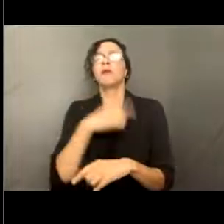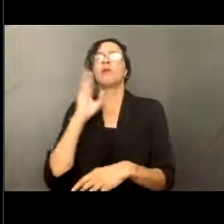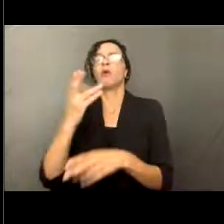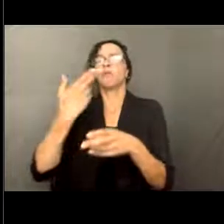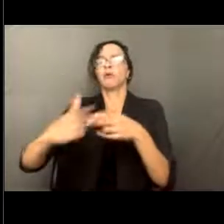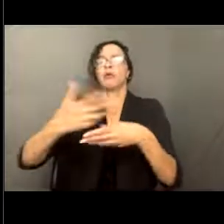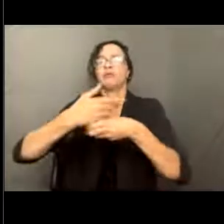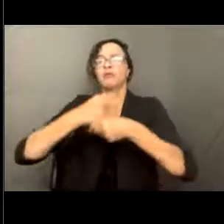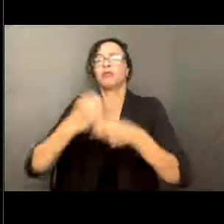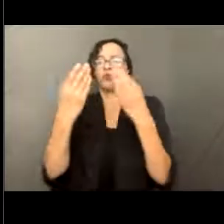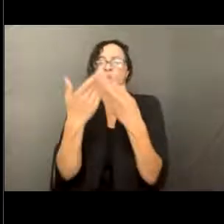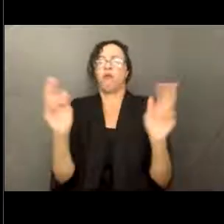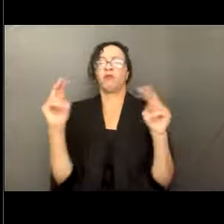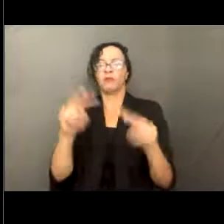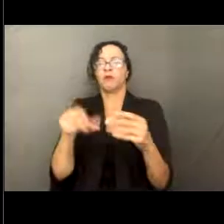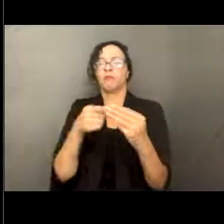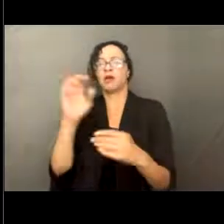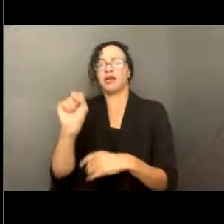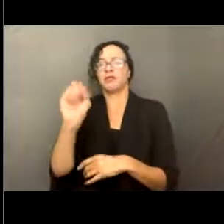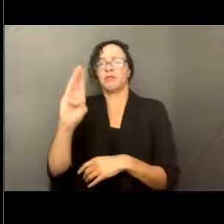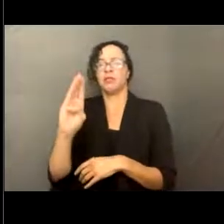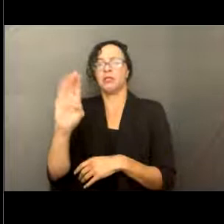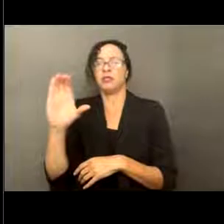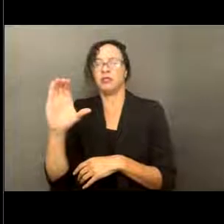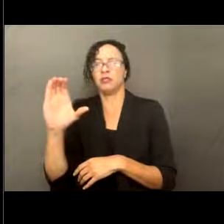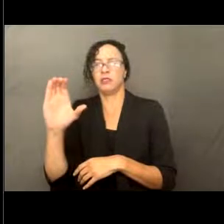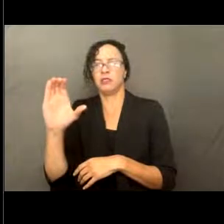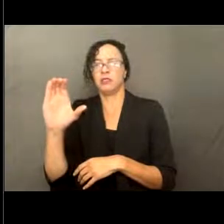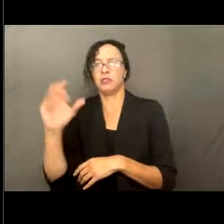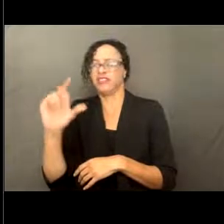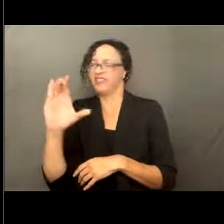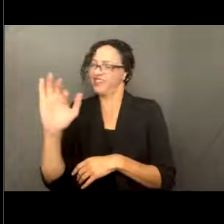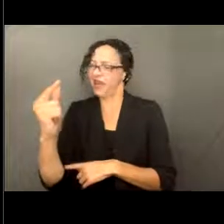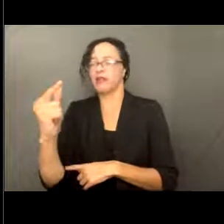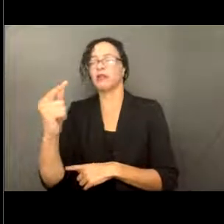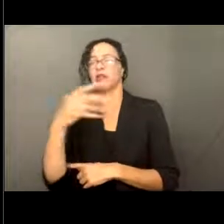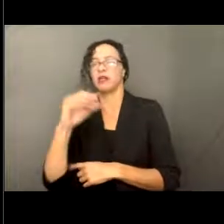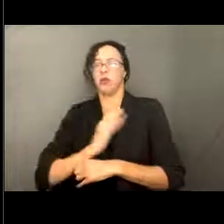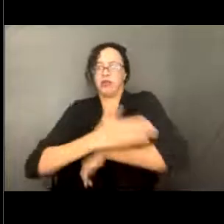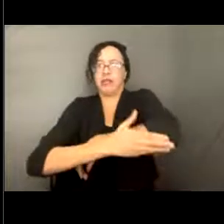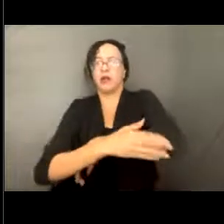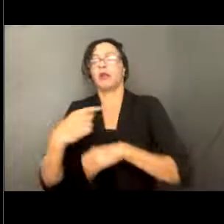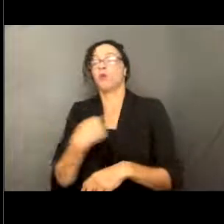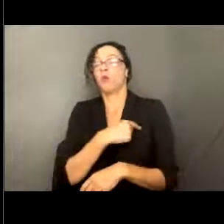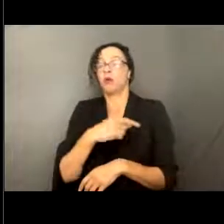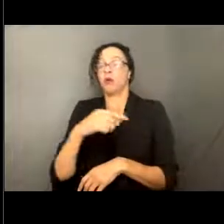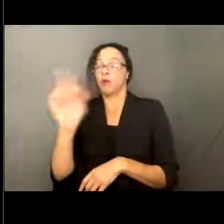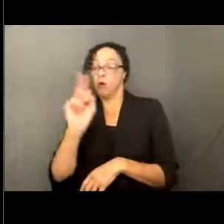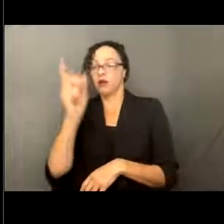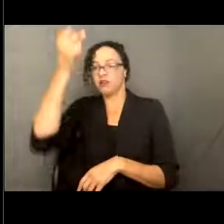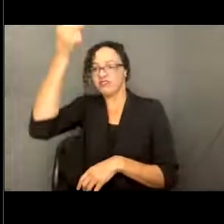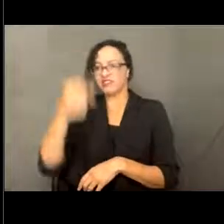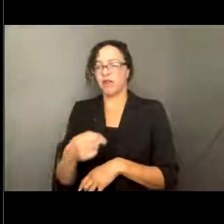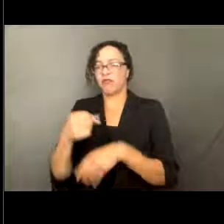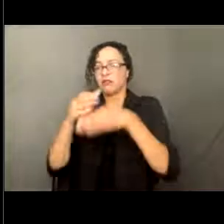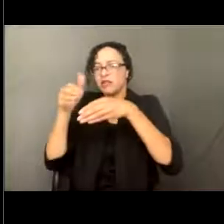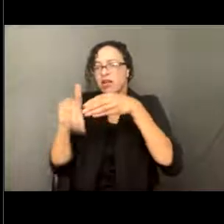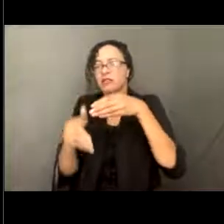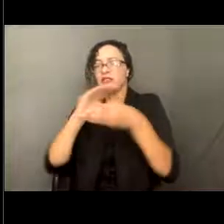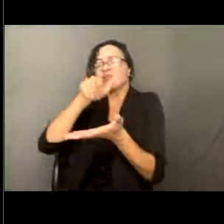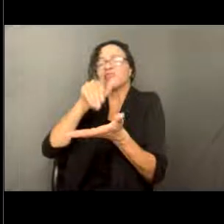Barbara County. So our region is located on the southern end of the Central Coast. We are neighbors with San Luis Obispo, Kern, and